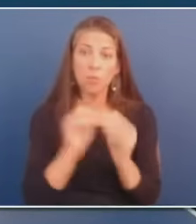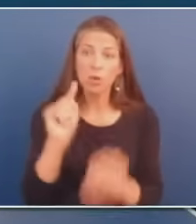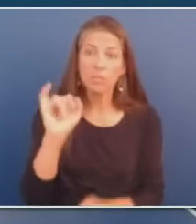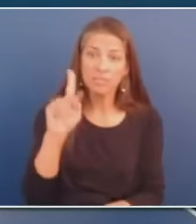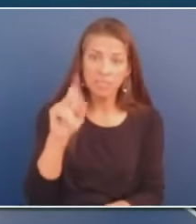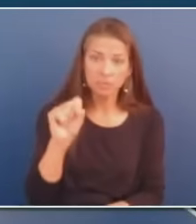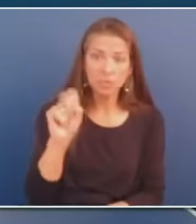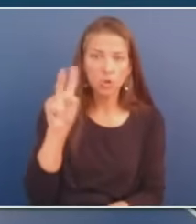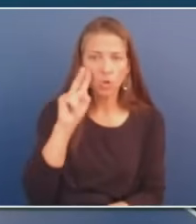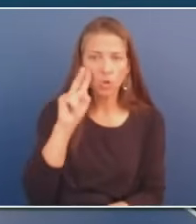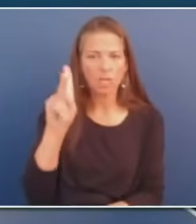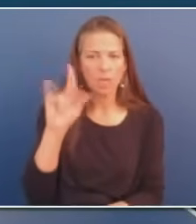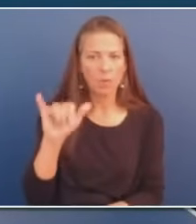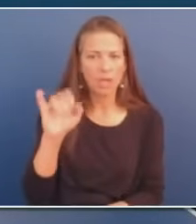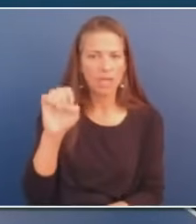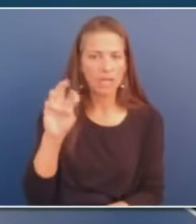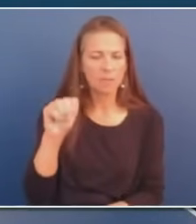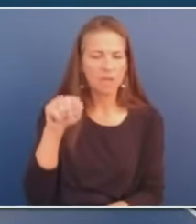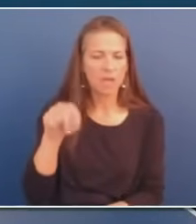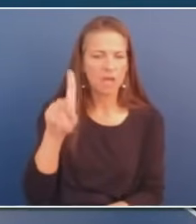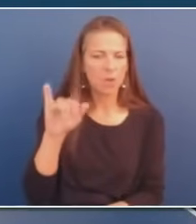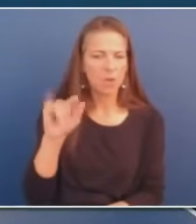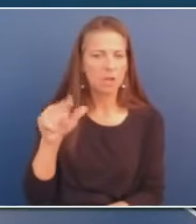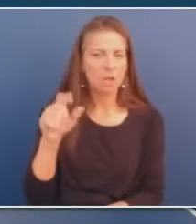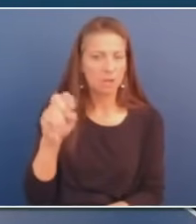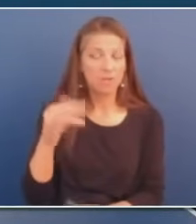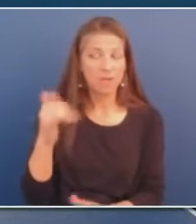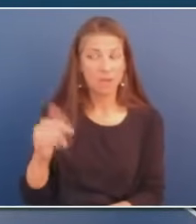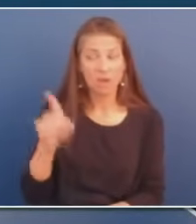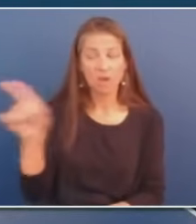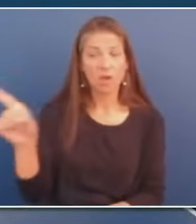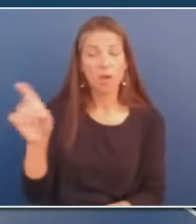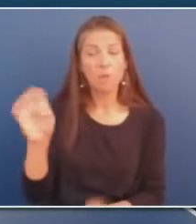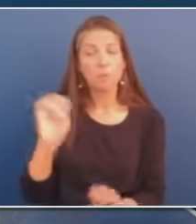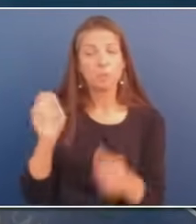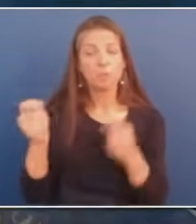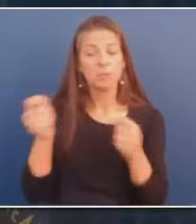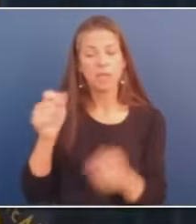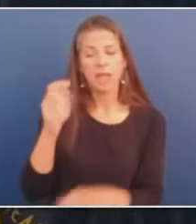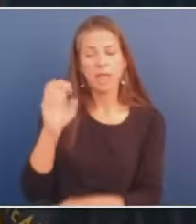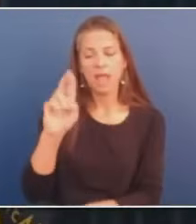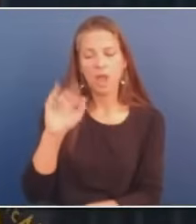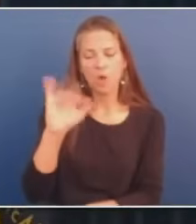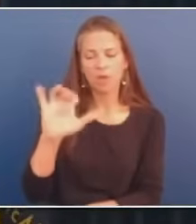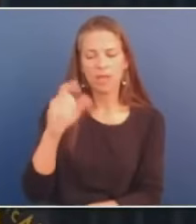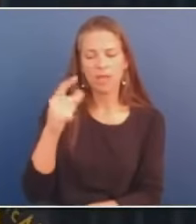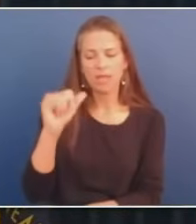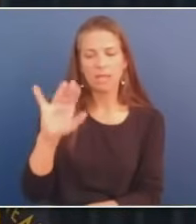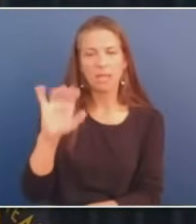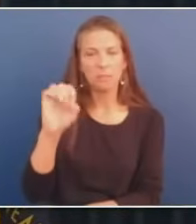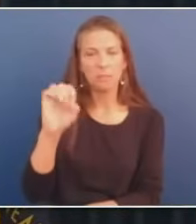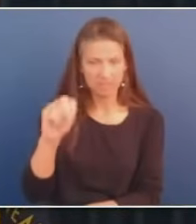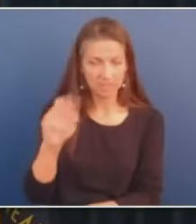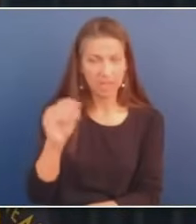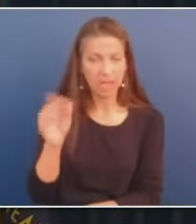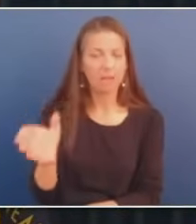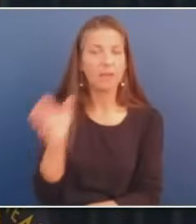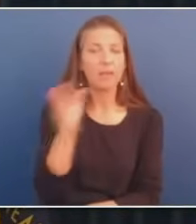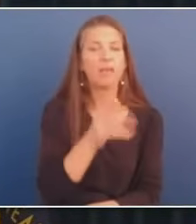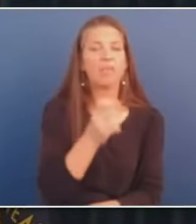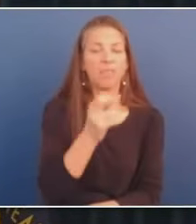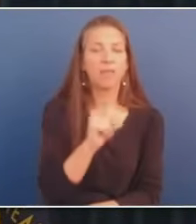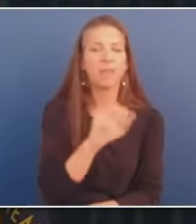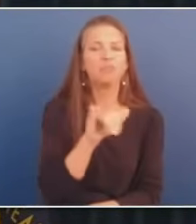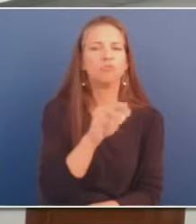kyem.ky.gov. Now you're going to hear from Kentucky Division of Emergency Management Eric Gibson, followed directly by State Highway Engineer James